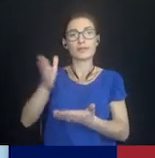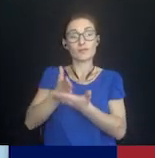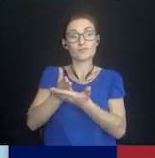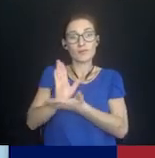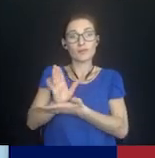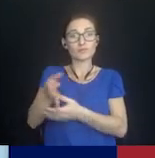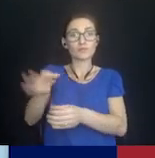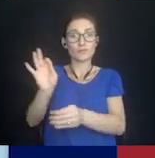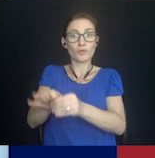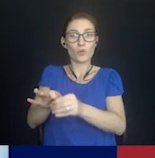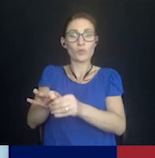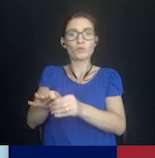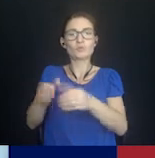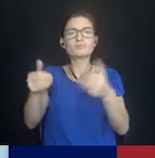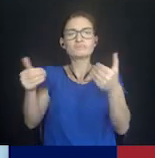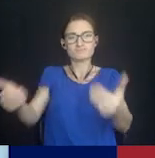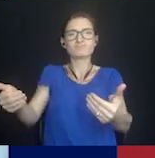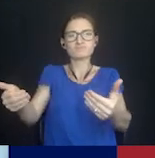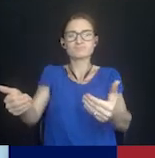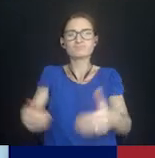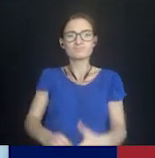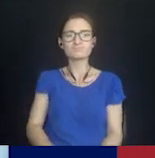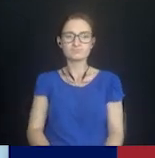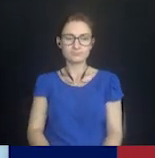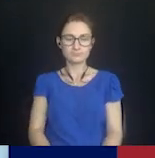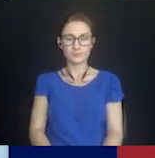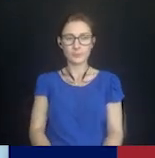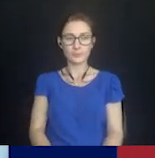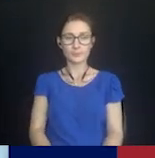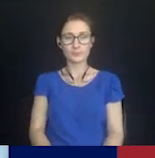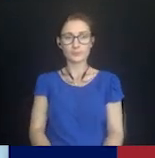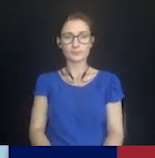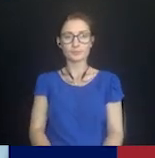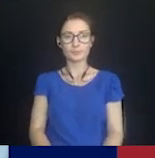one's fundamental right to vote.